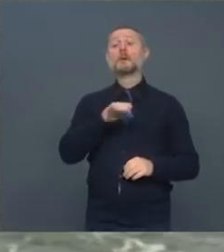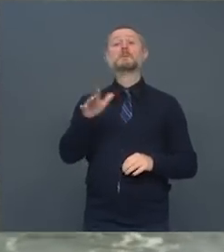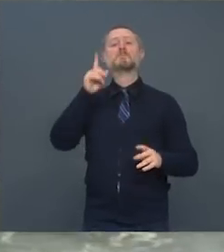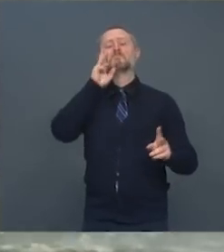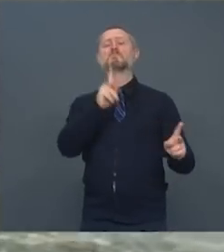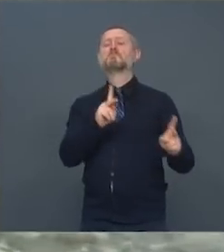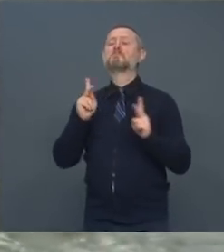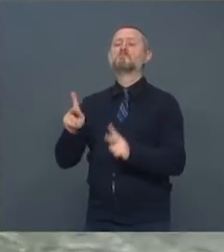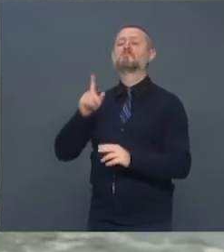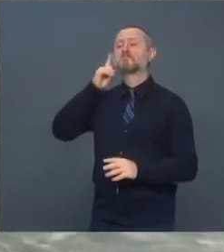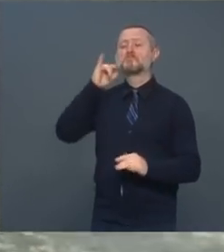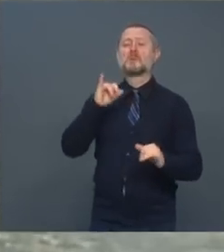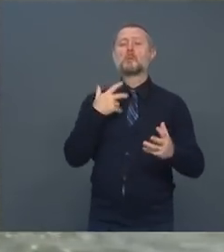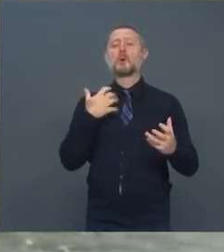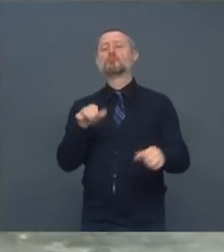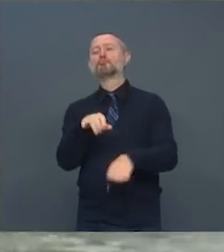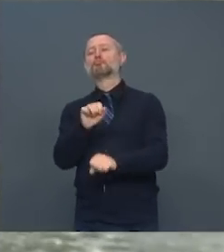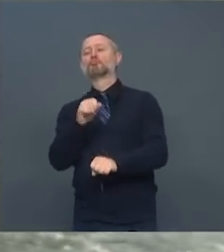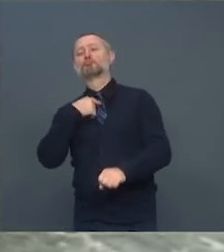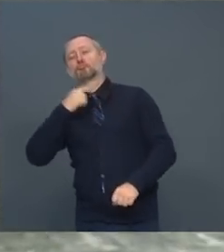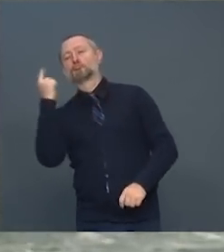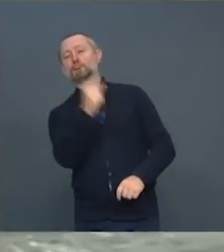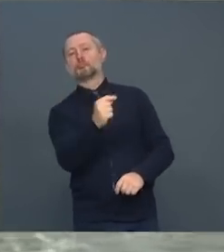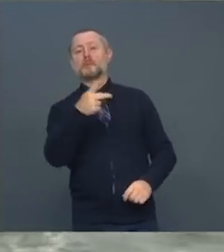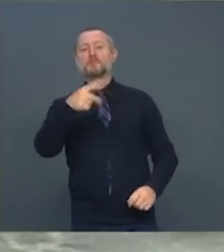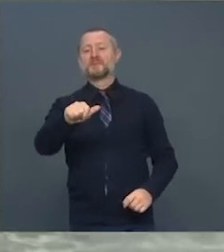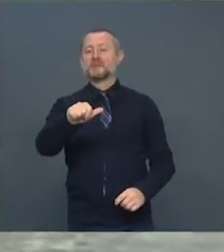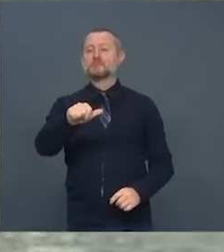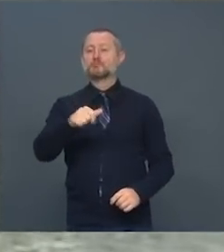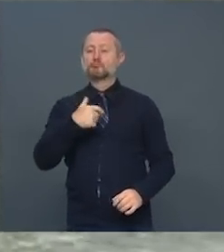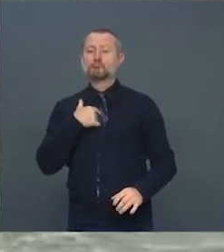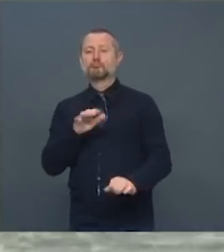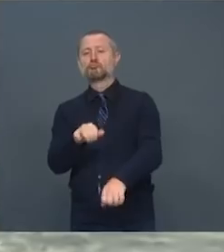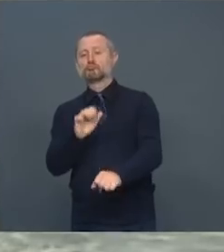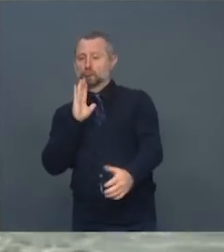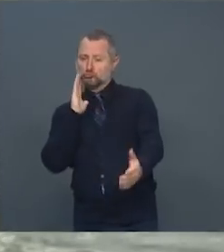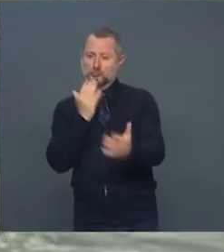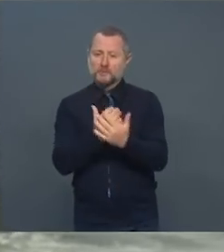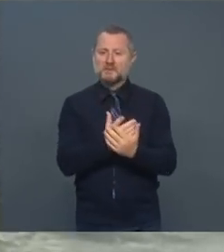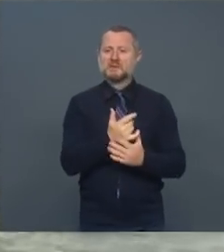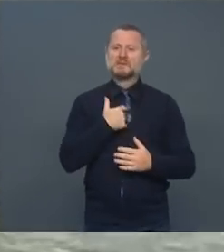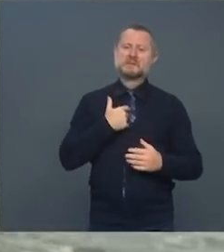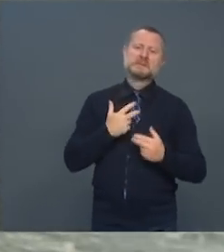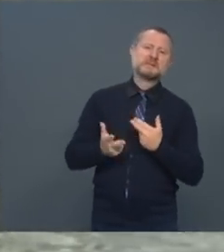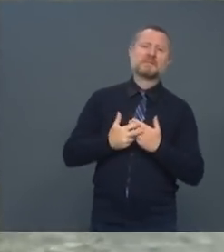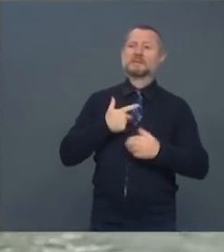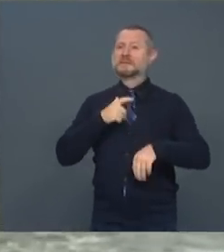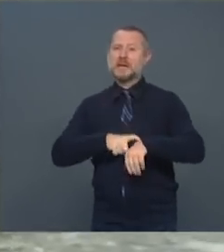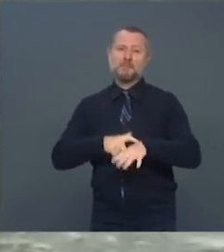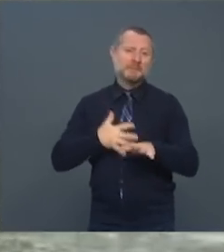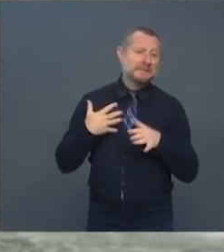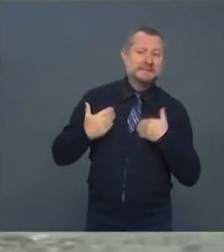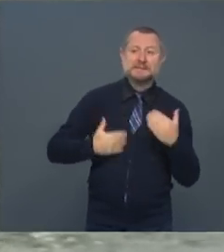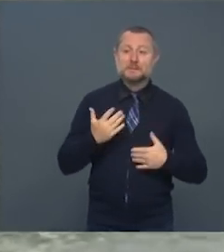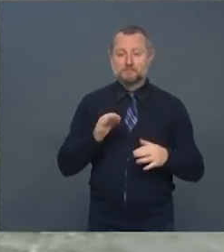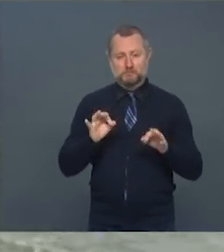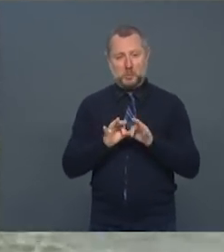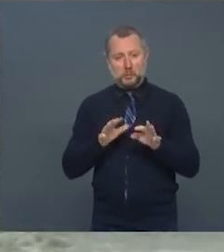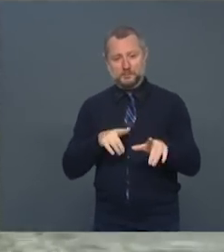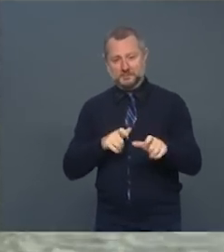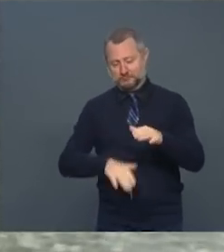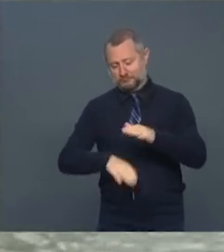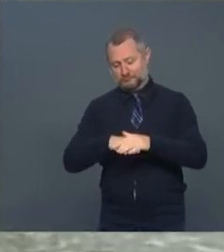to Pennsylvania as fast as you can. Fine, the speed limit is 55 miles an